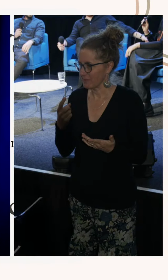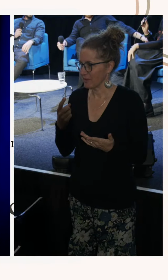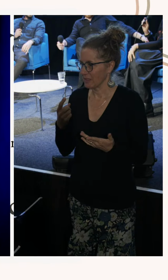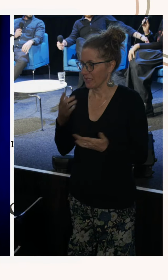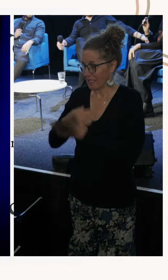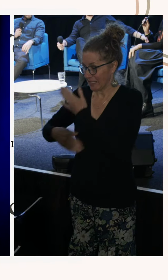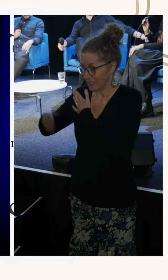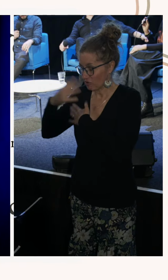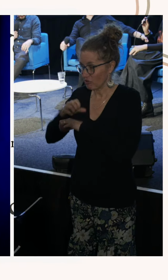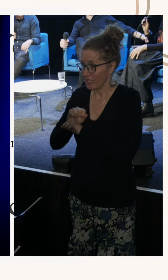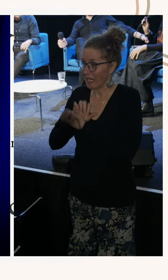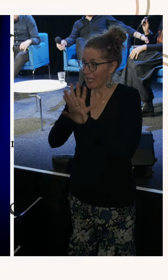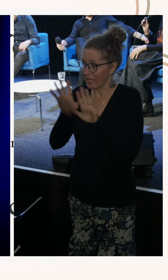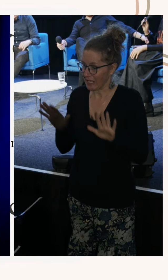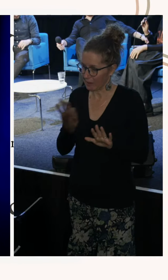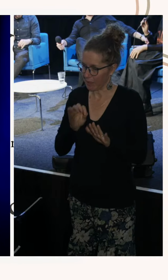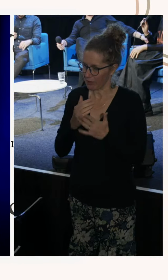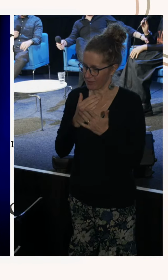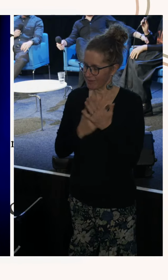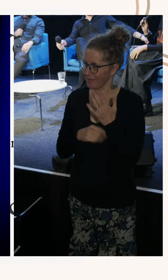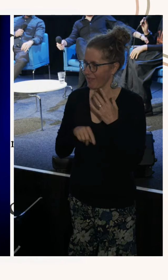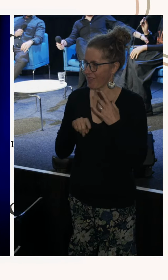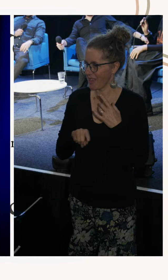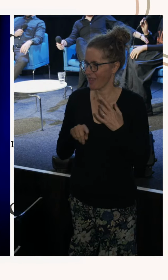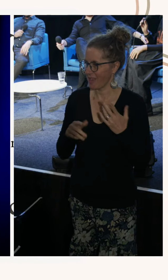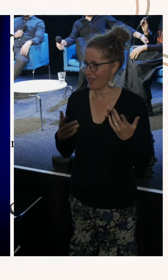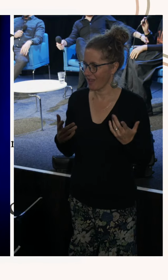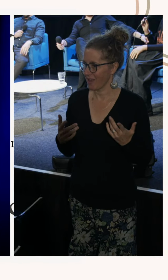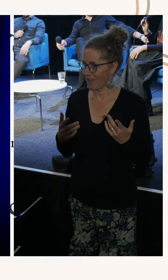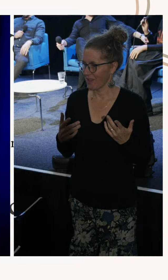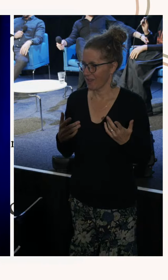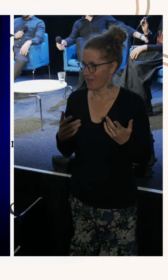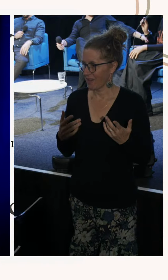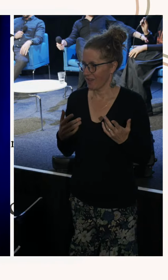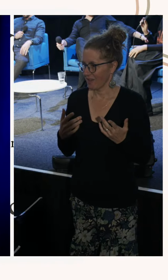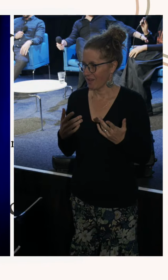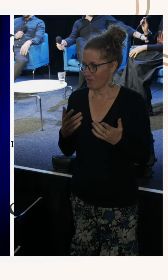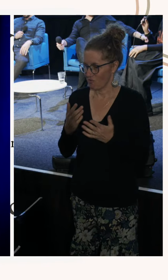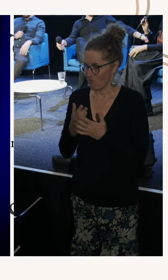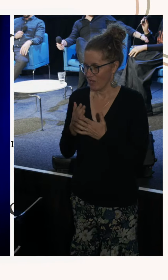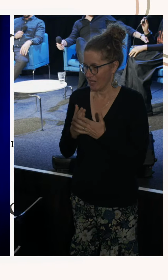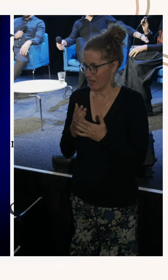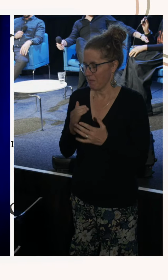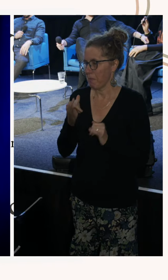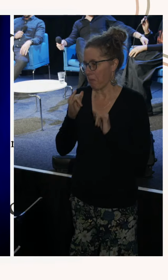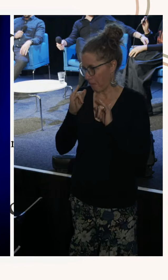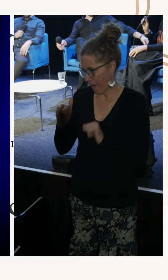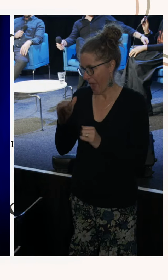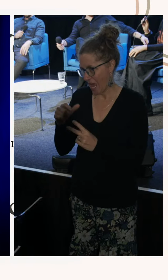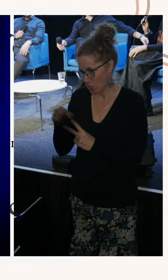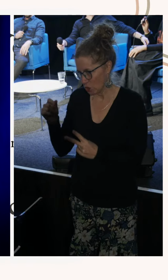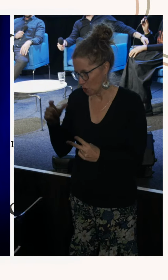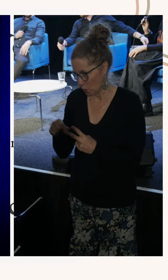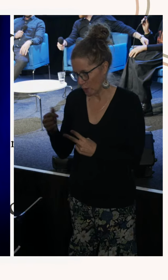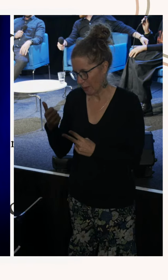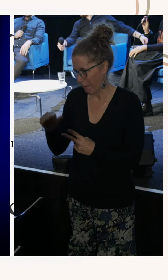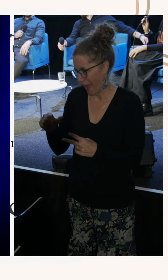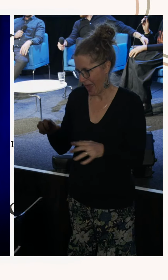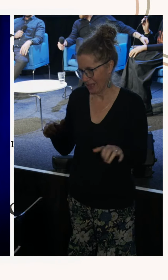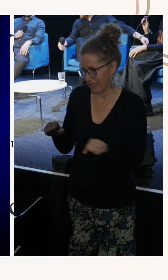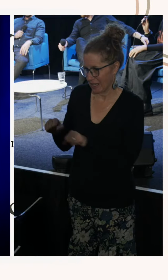what Sam's outlining here, of clear, you know, bad choices and bad